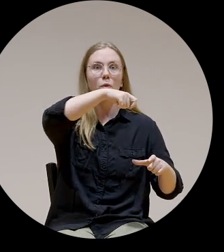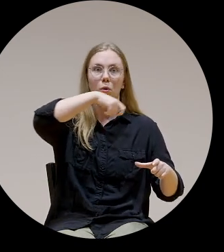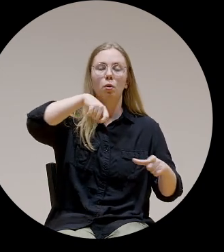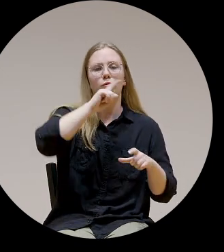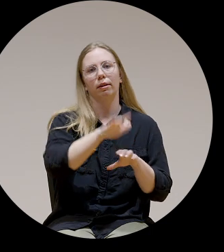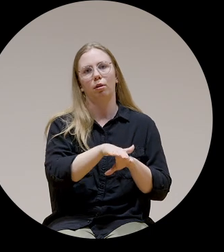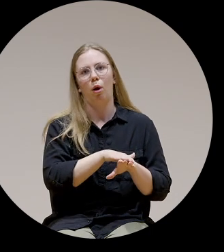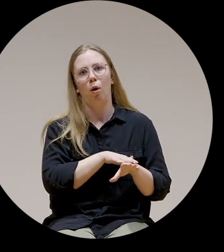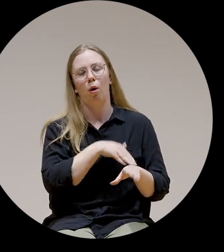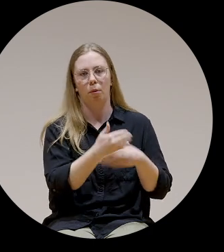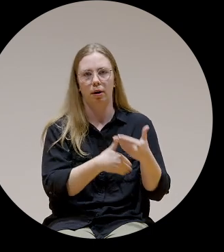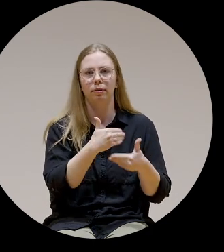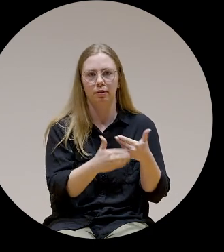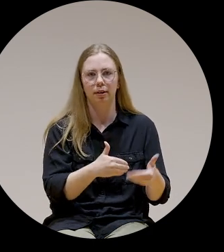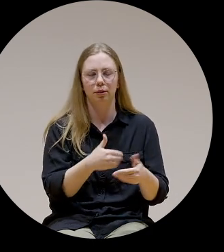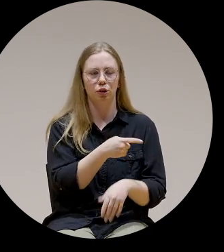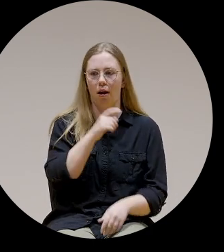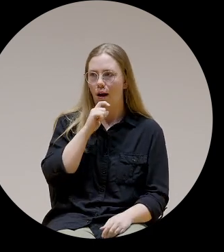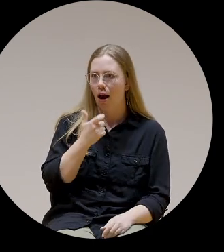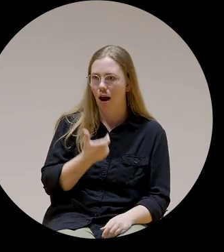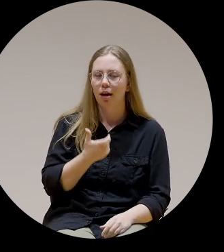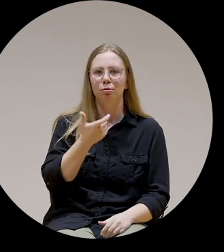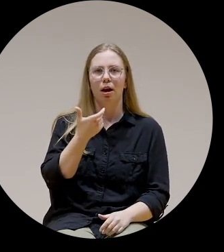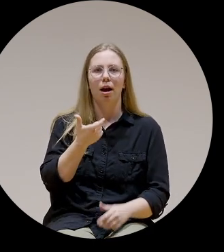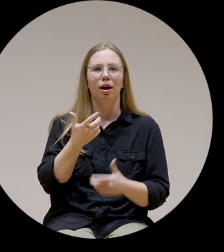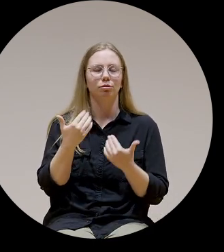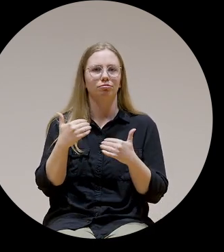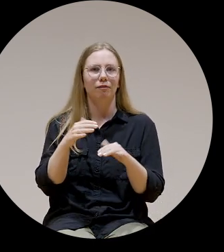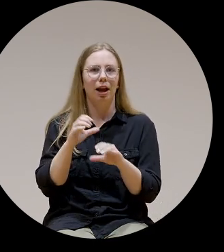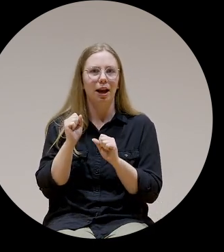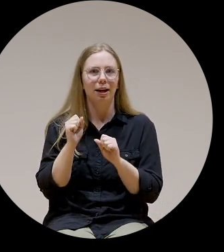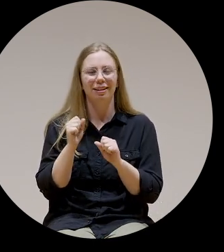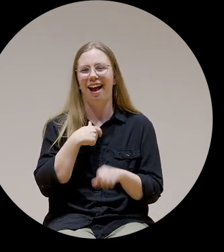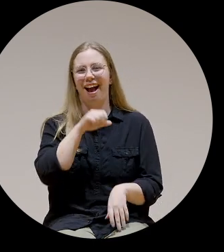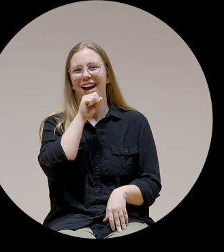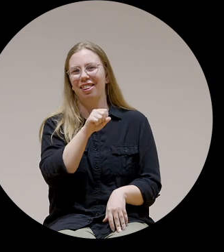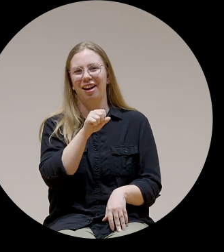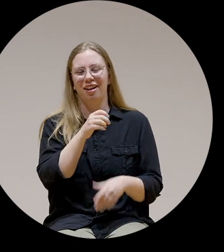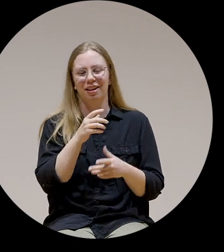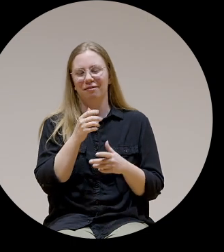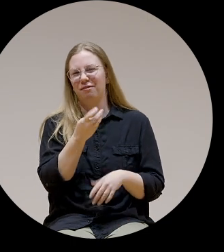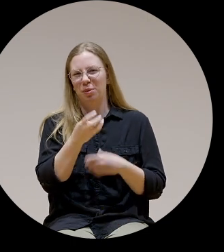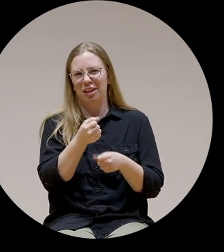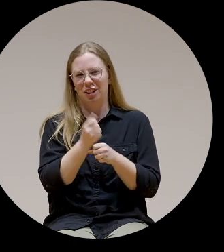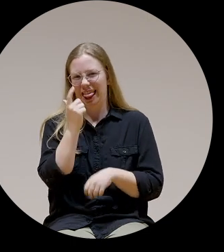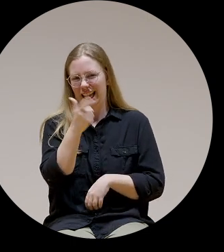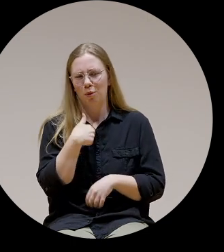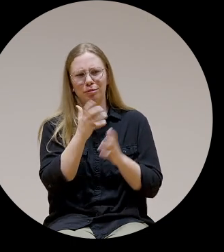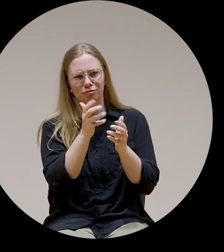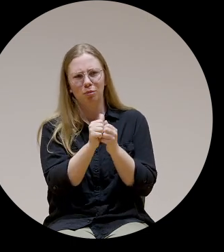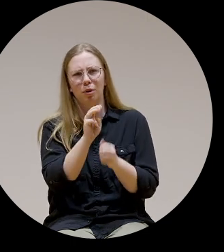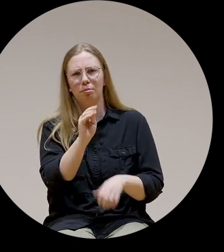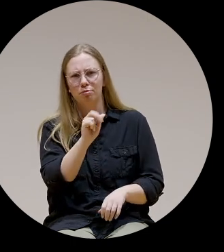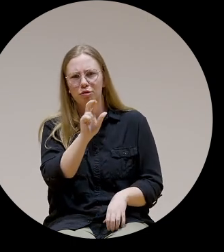And I love the fact that Leach wrote a letter to Maria some years later saying, "This was one